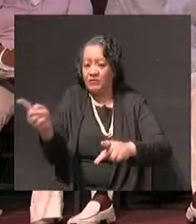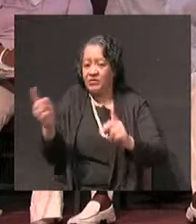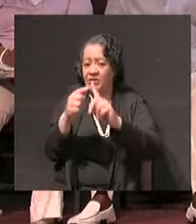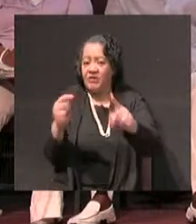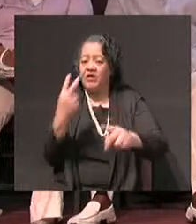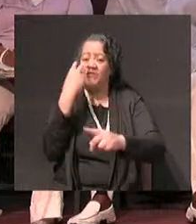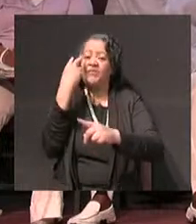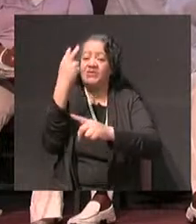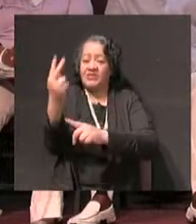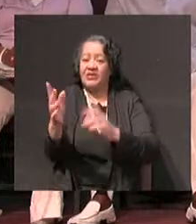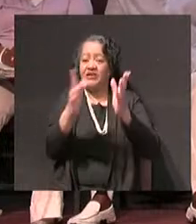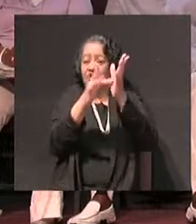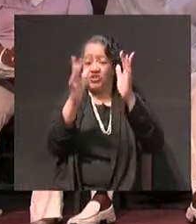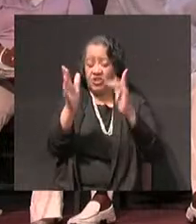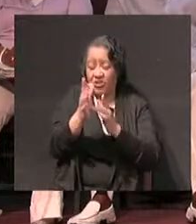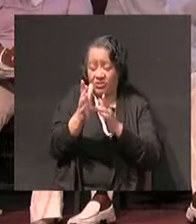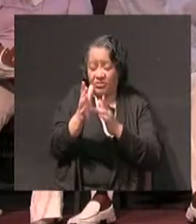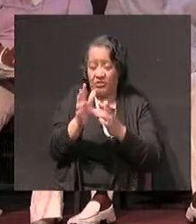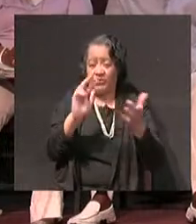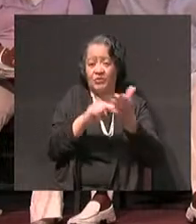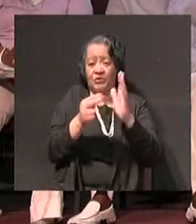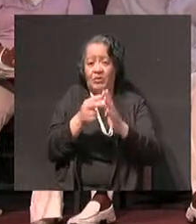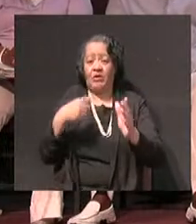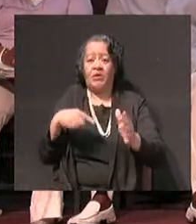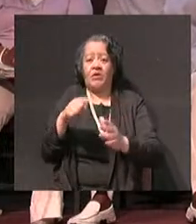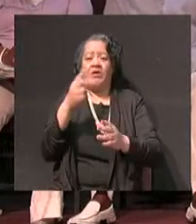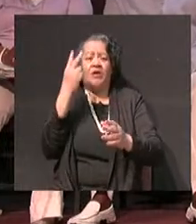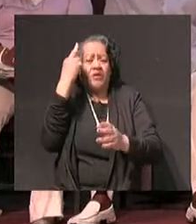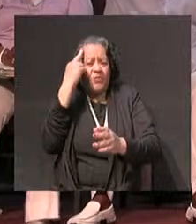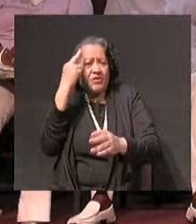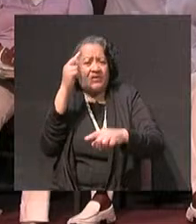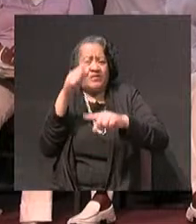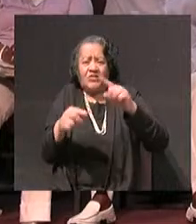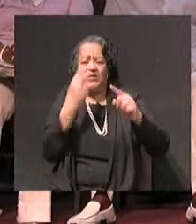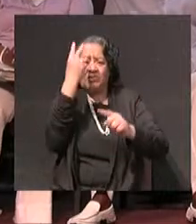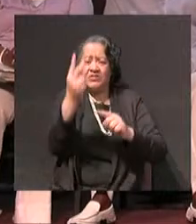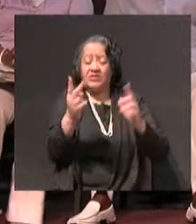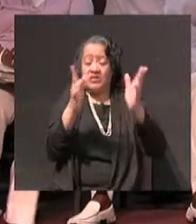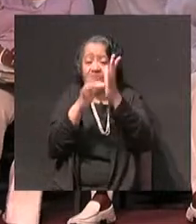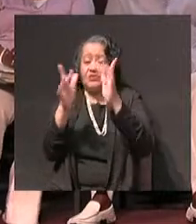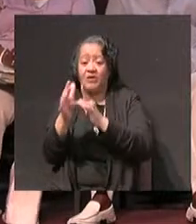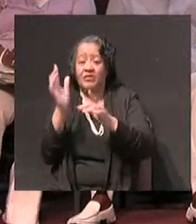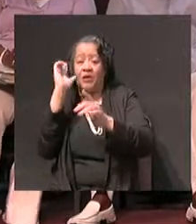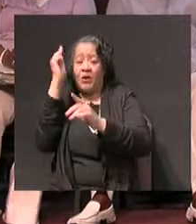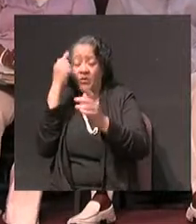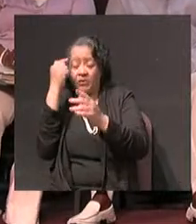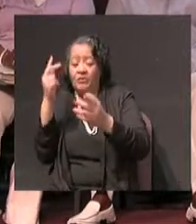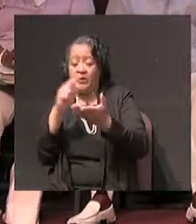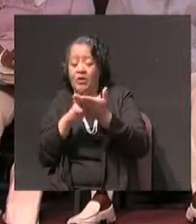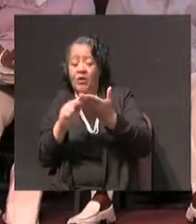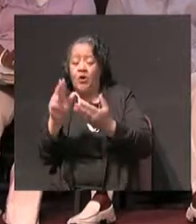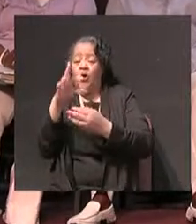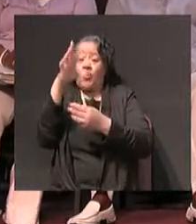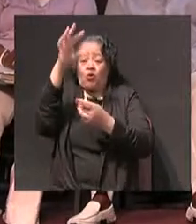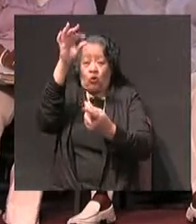from seeing. Which means the reason they can't see that it's Jesus is because the Holy